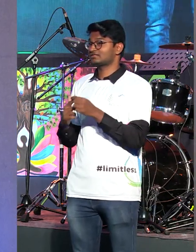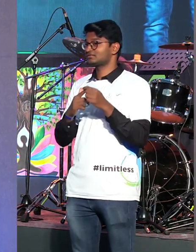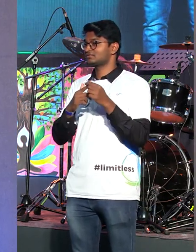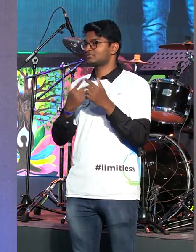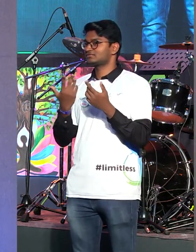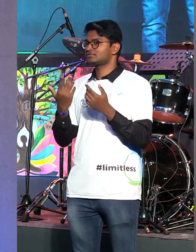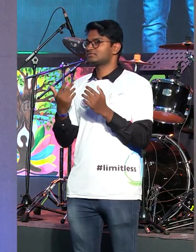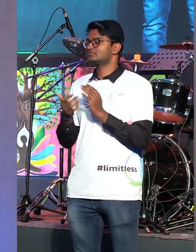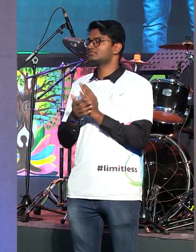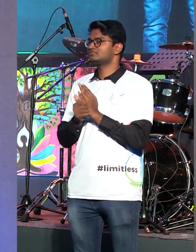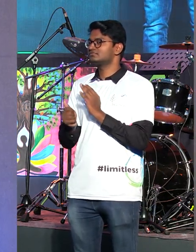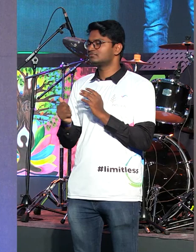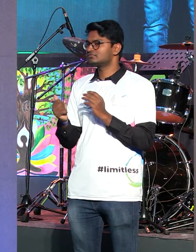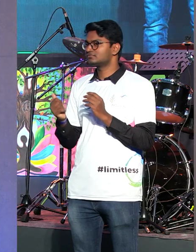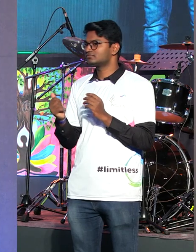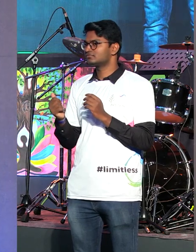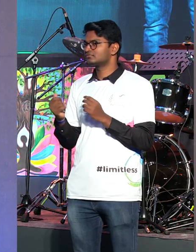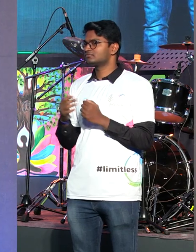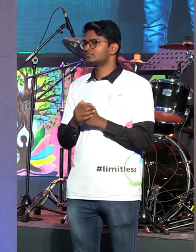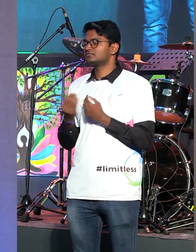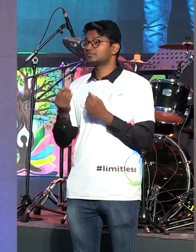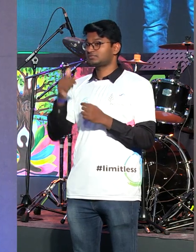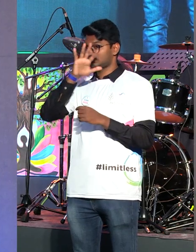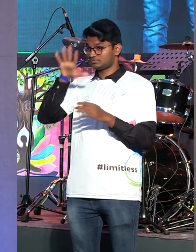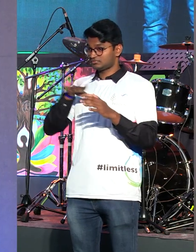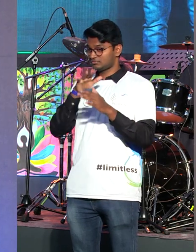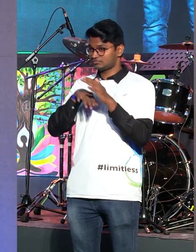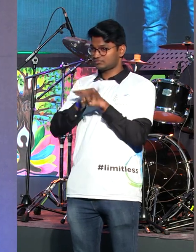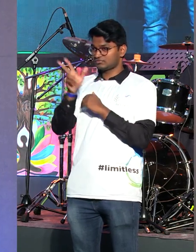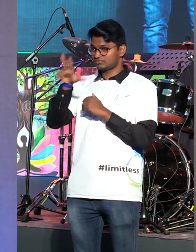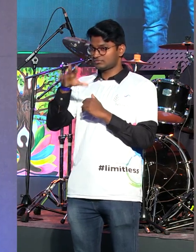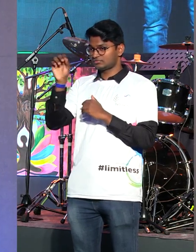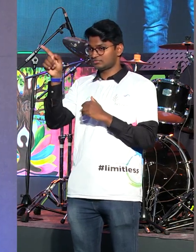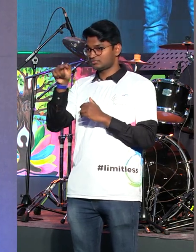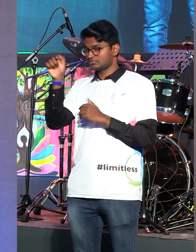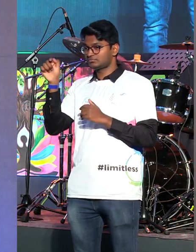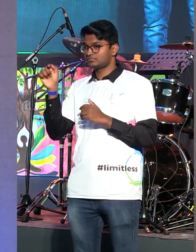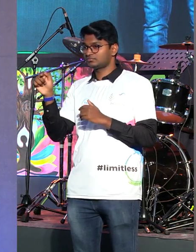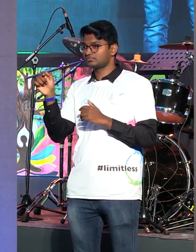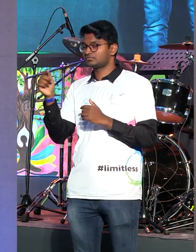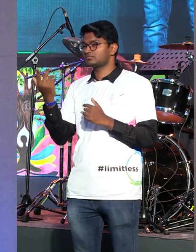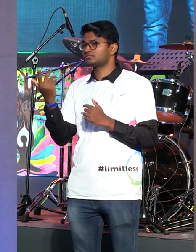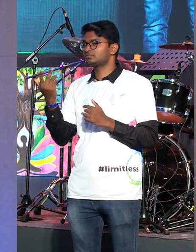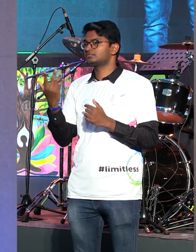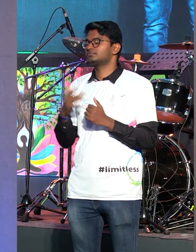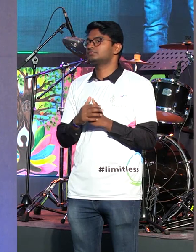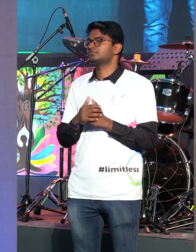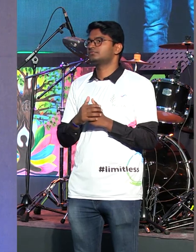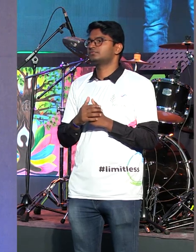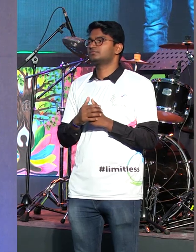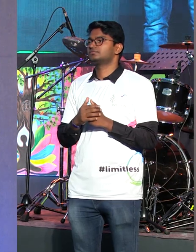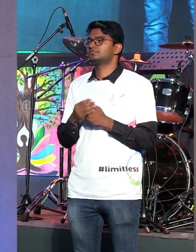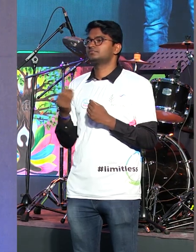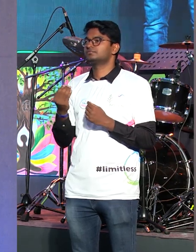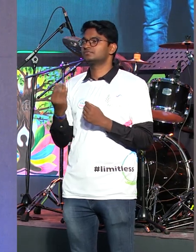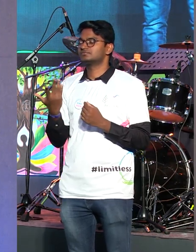skin color, and which means almost more than 80% of India's population, we know that there is a fair amount of obsession with lighter